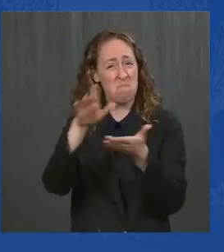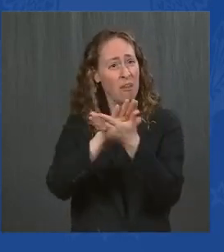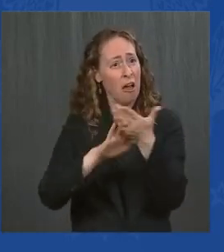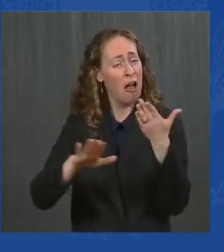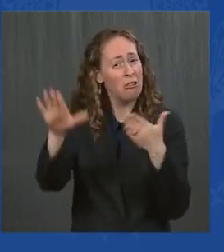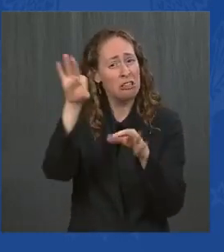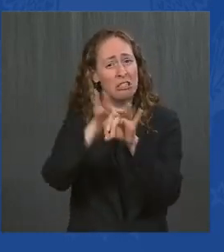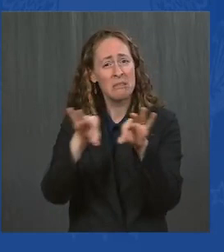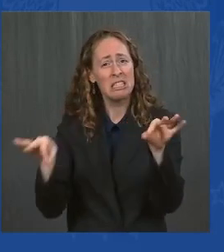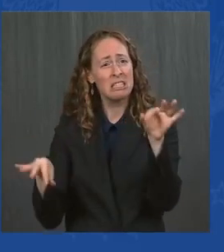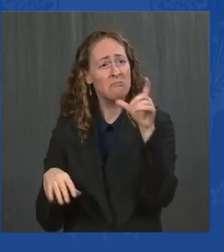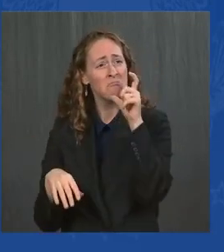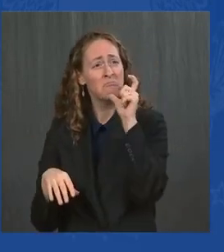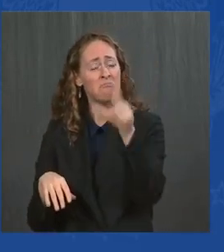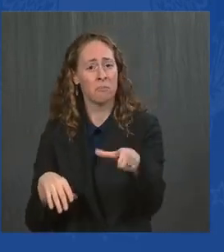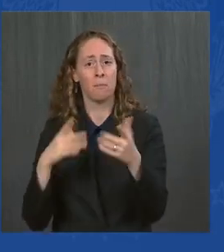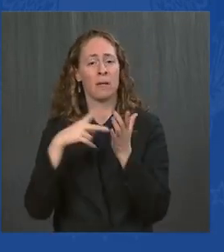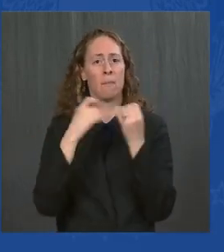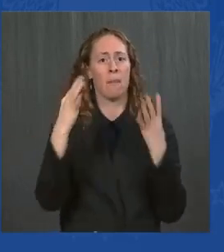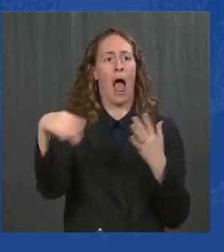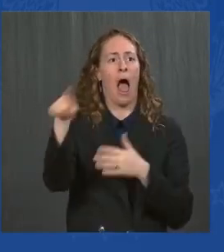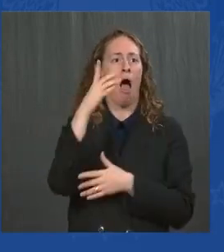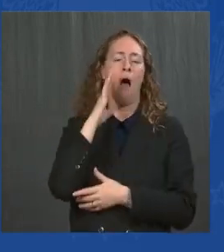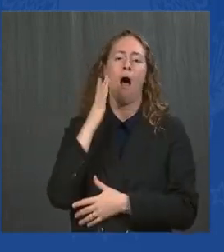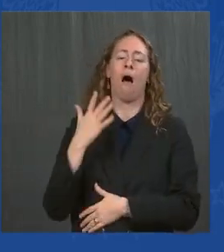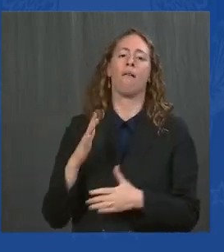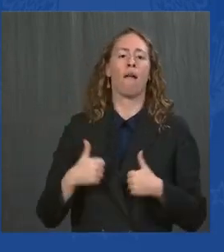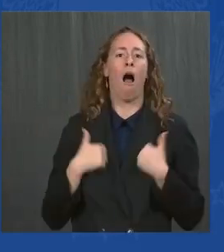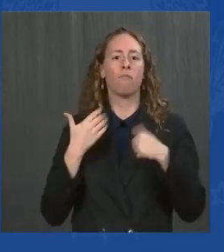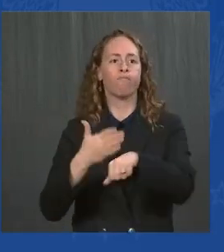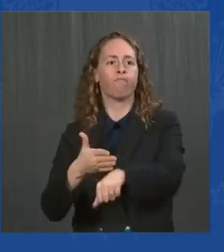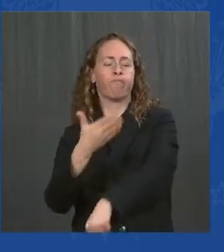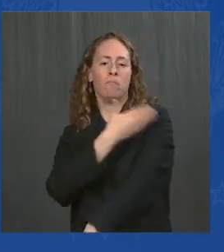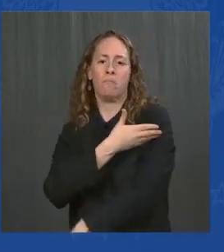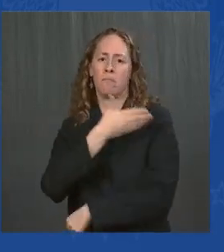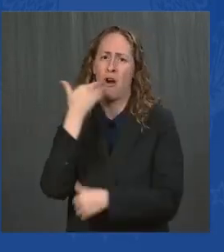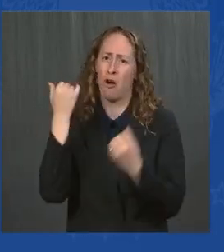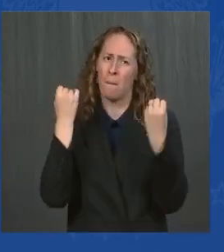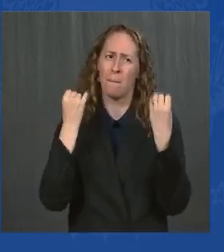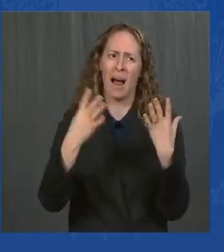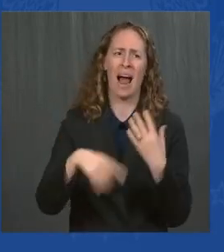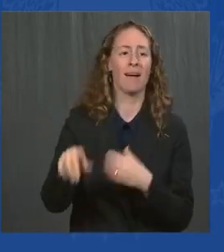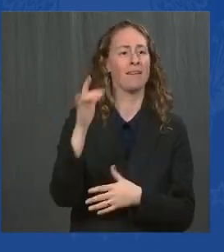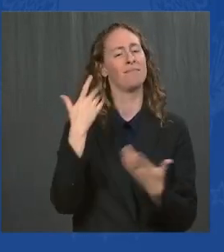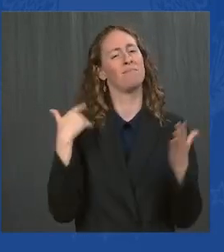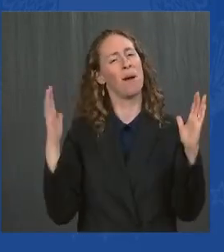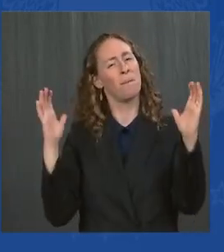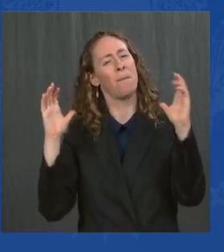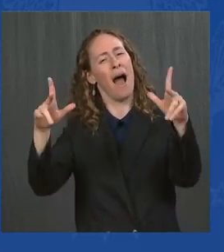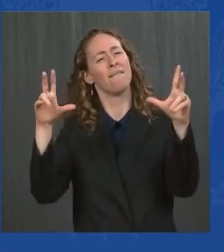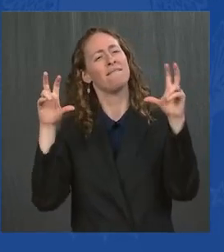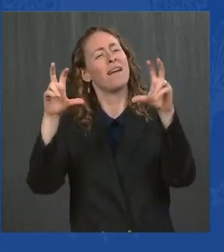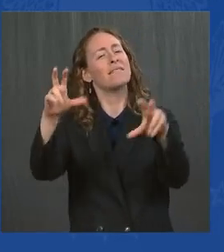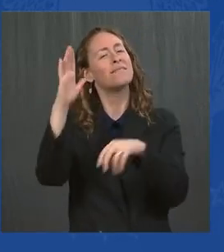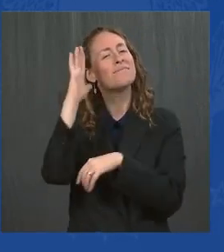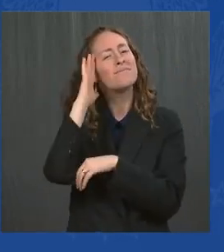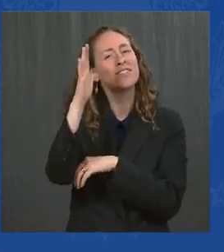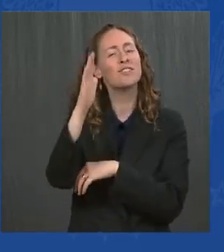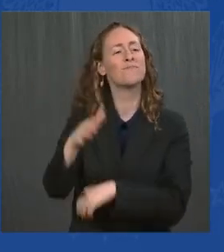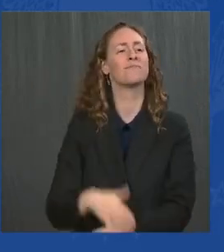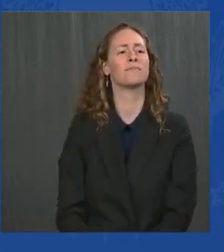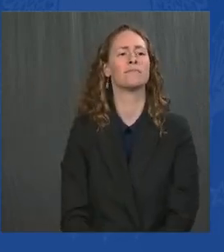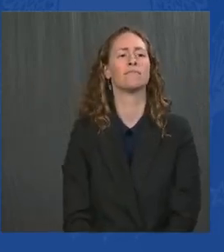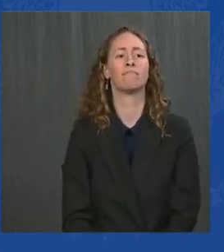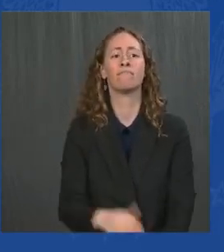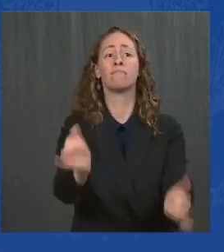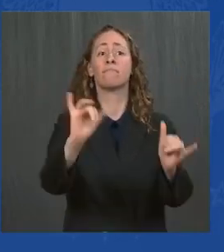people. It's going to transform America and propel us into the future, just as we did when we built the Transcontinental Railroad, when we